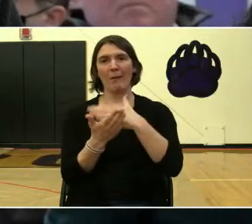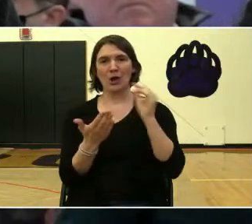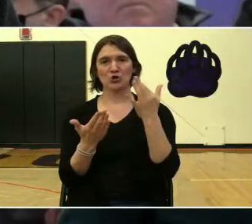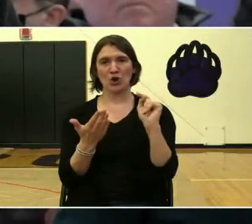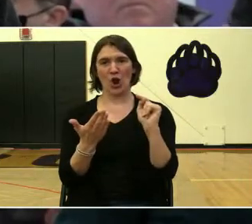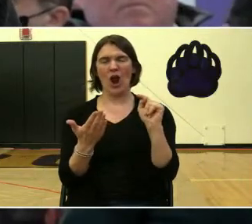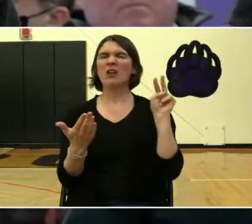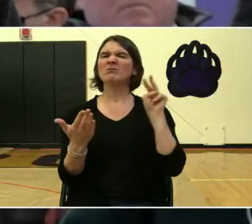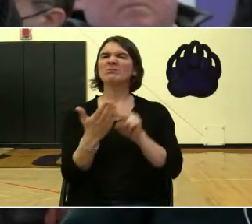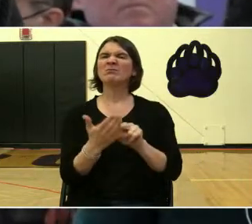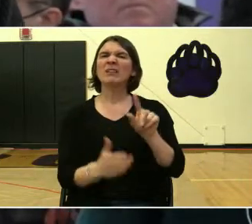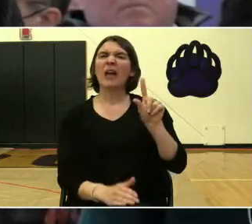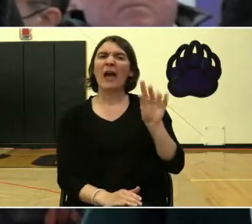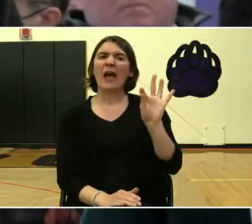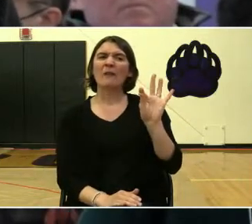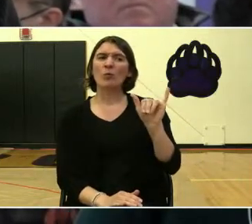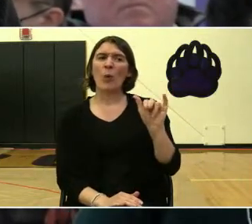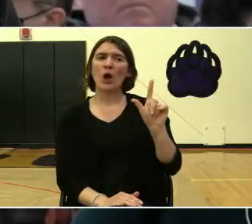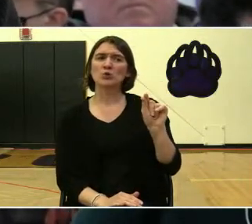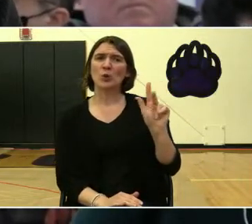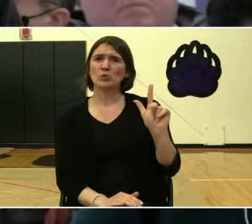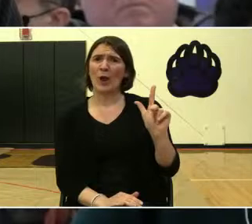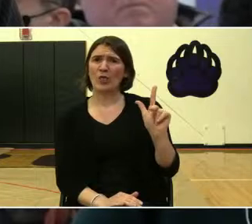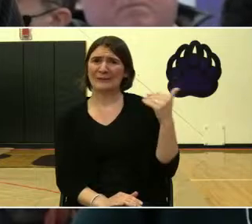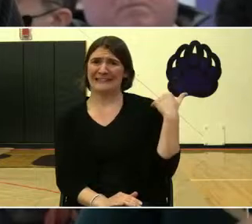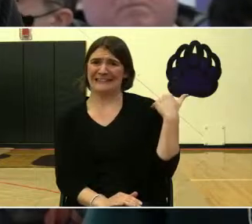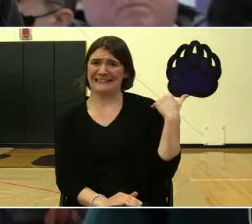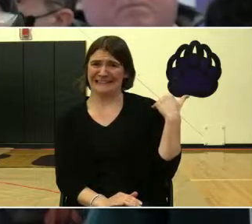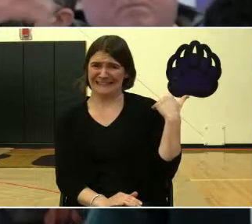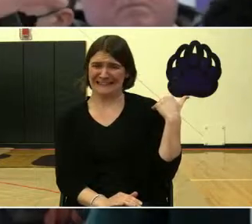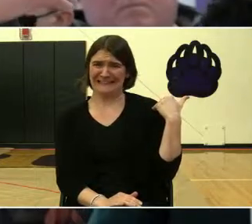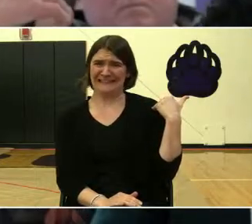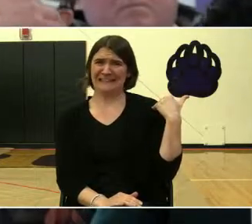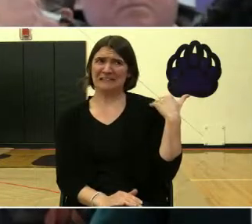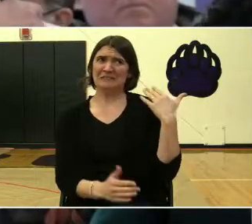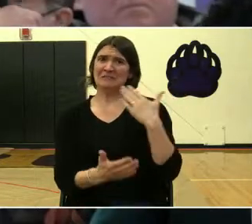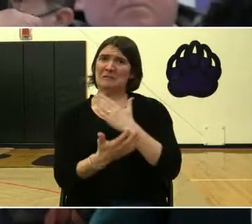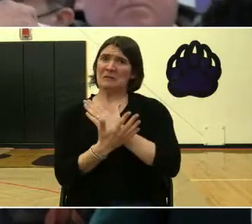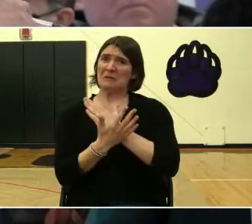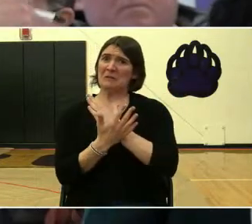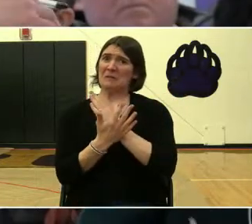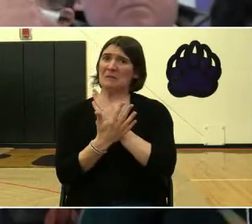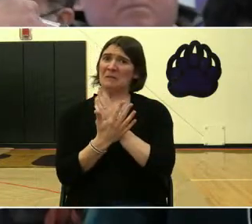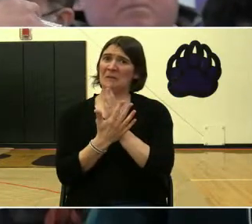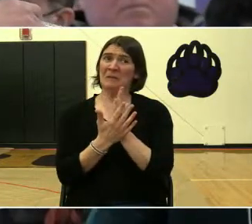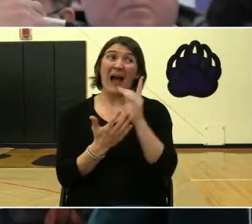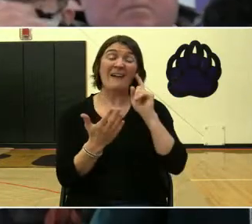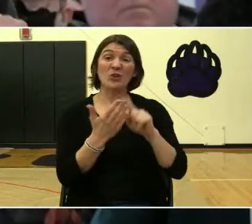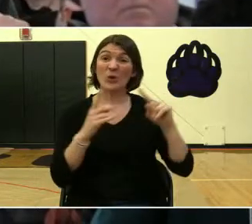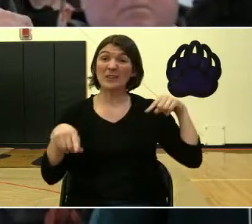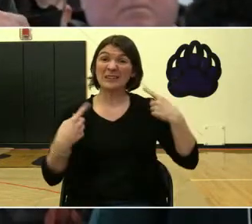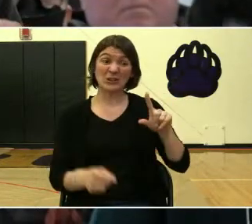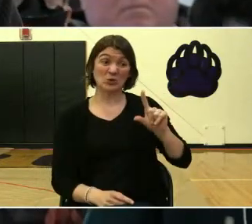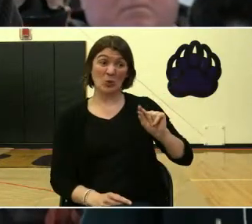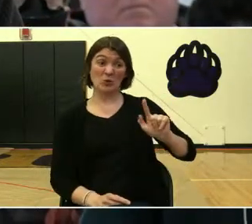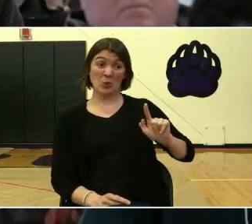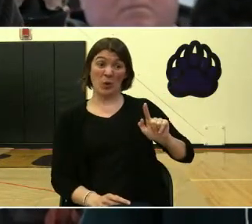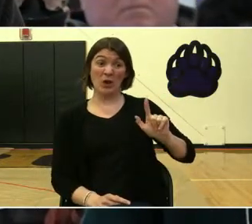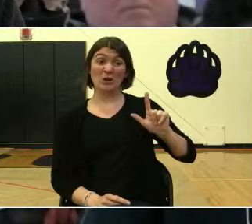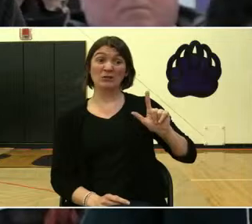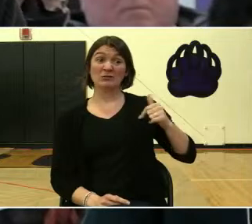that in fiscal year 2023 we're at a certain point now we the budget's been going up since 2021